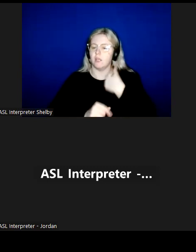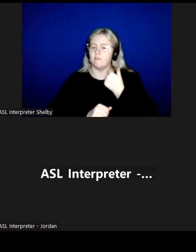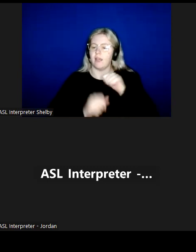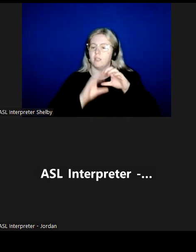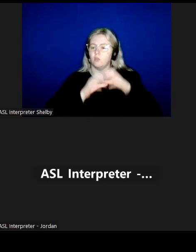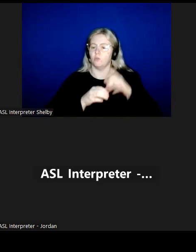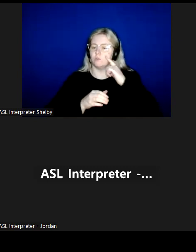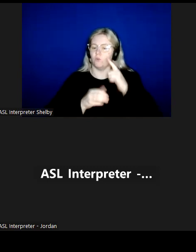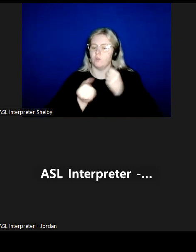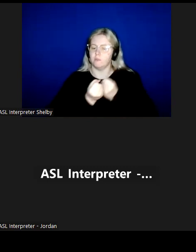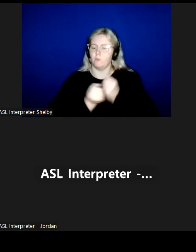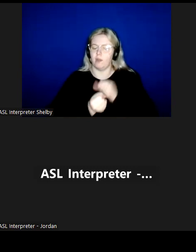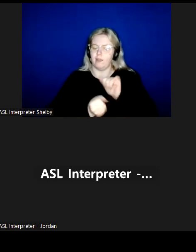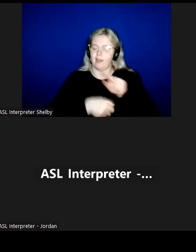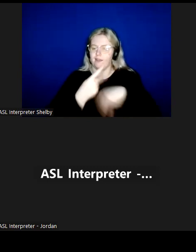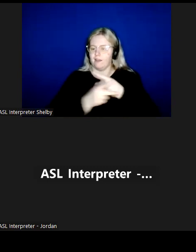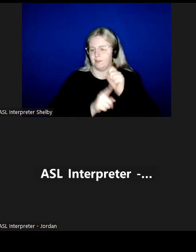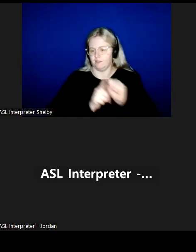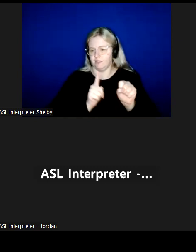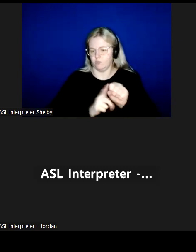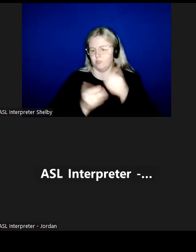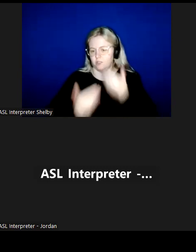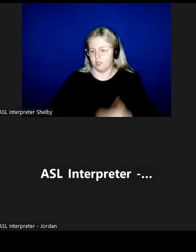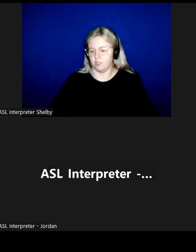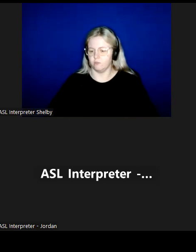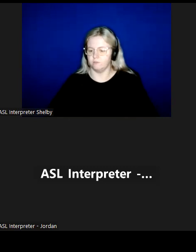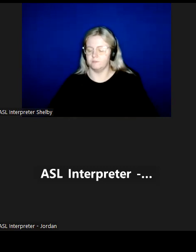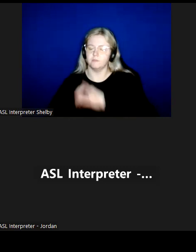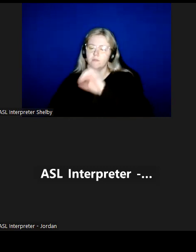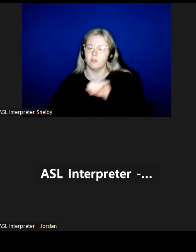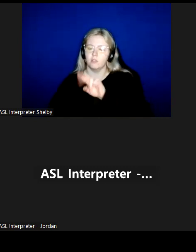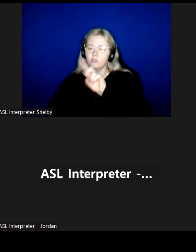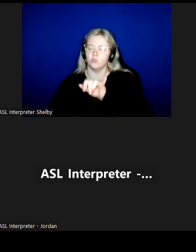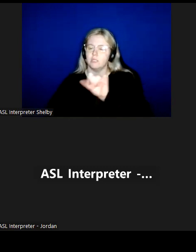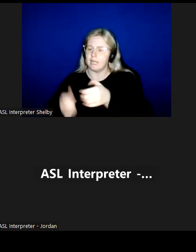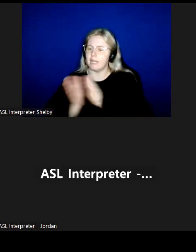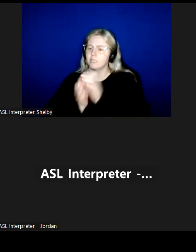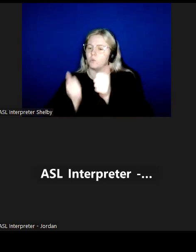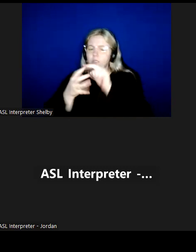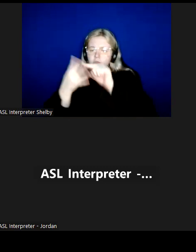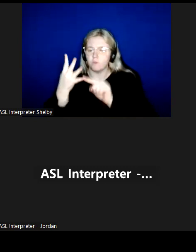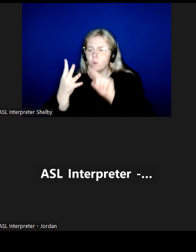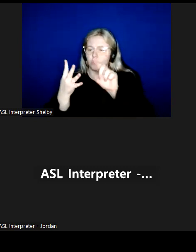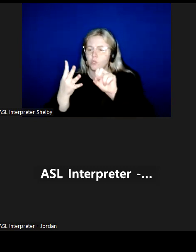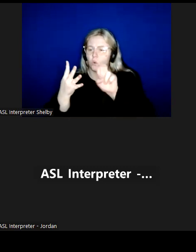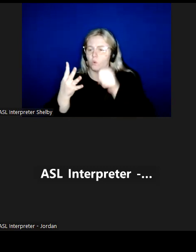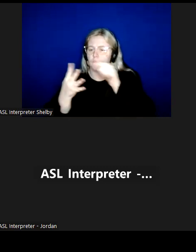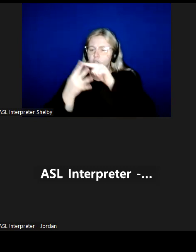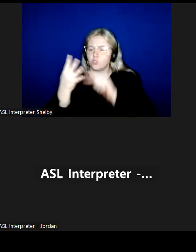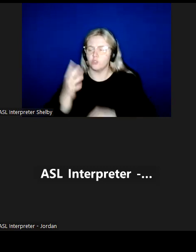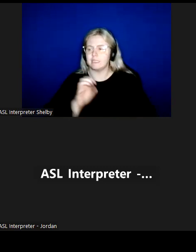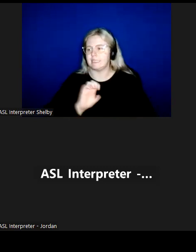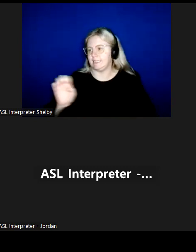situation. Thank you. Judy, can I ask what zone you're located in?